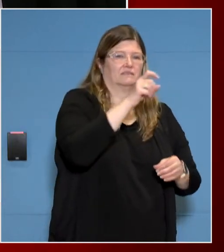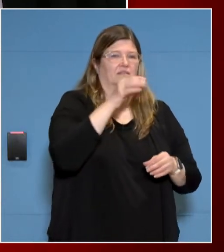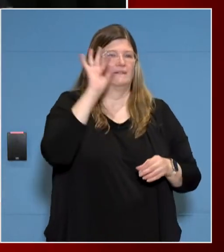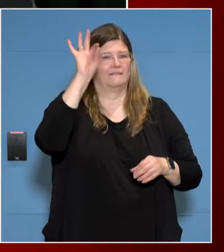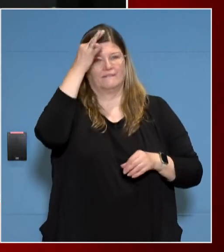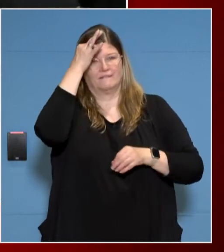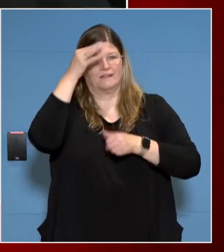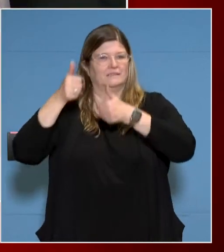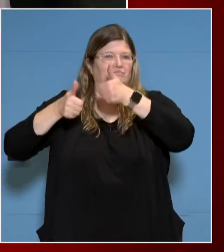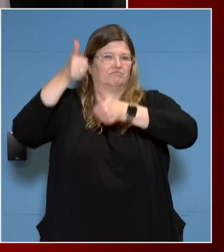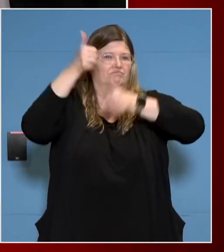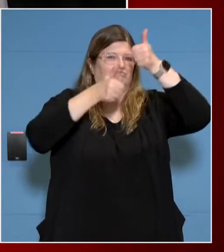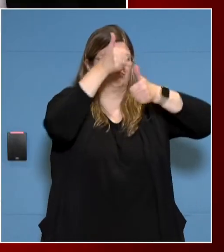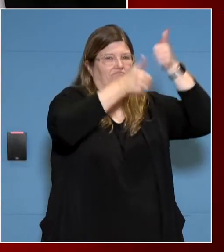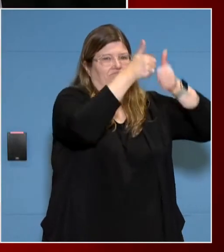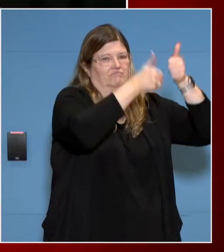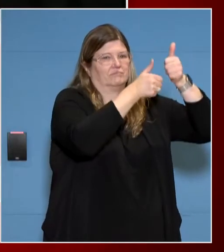Okay.